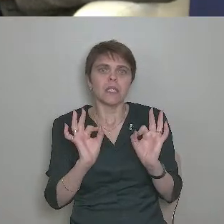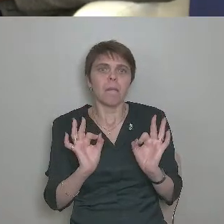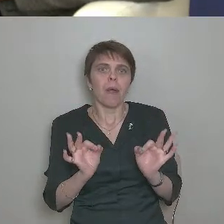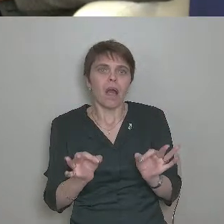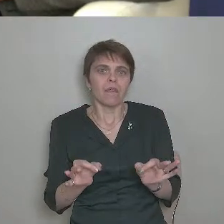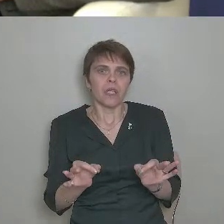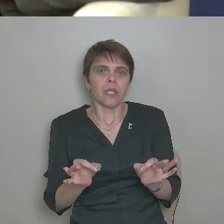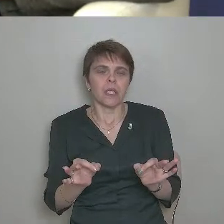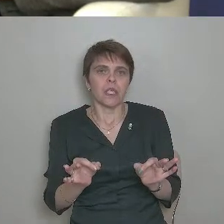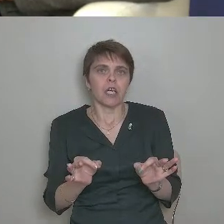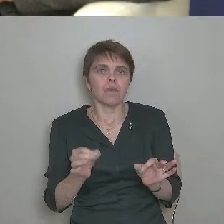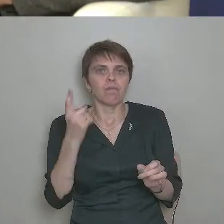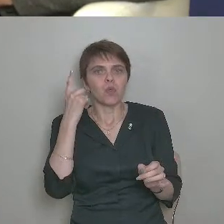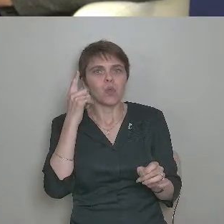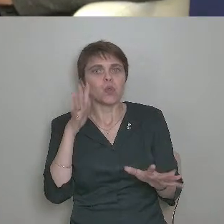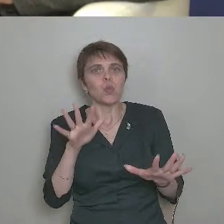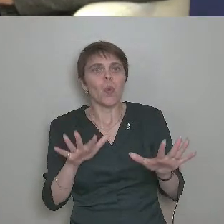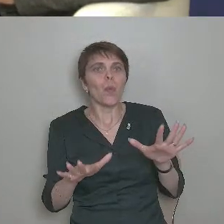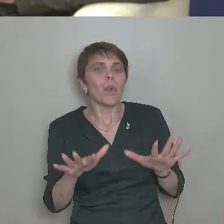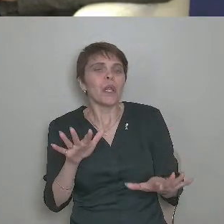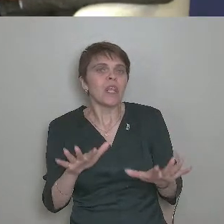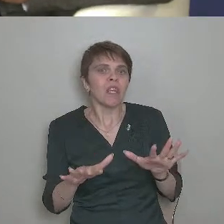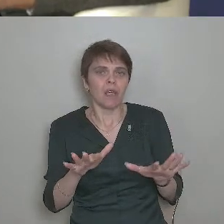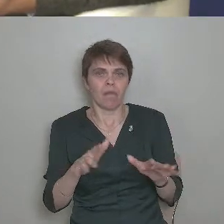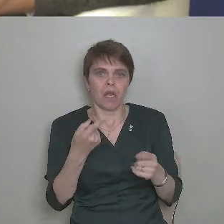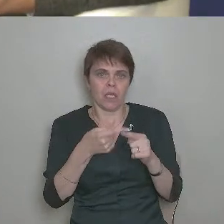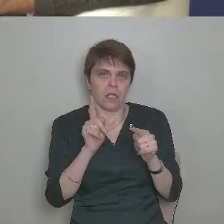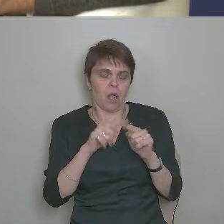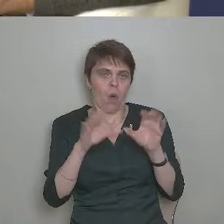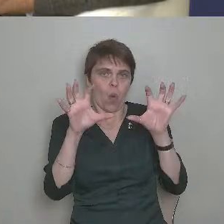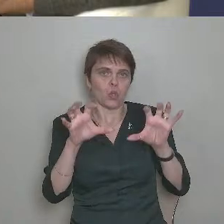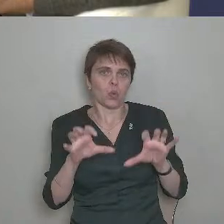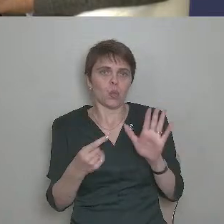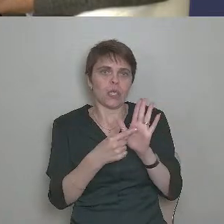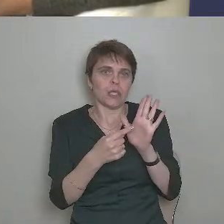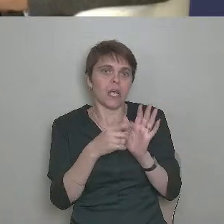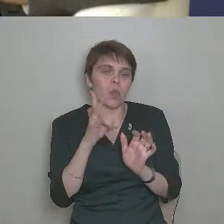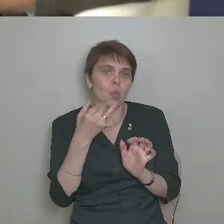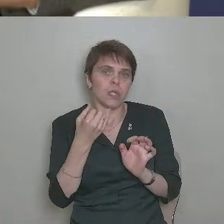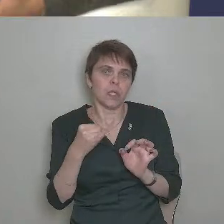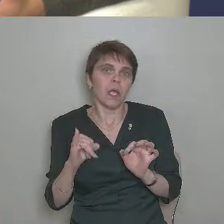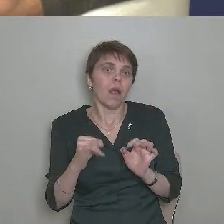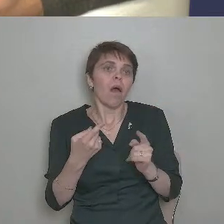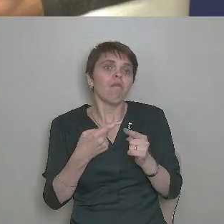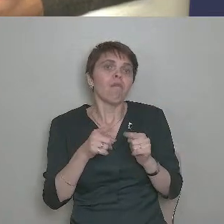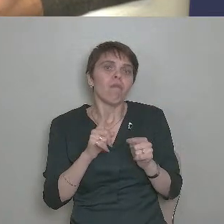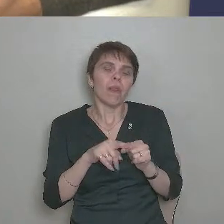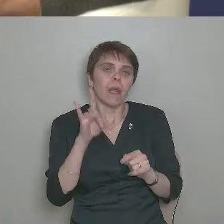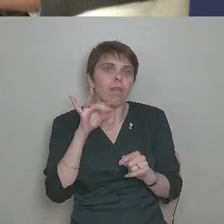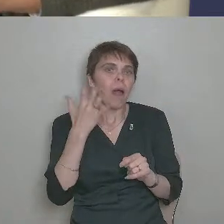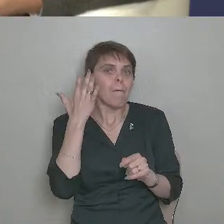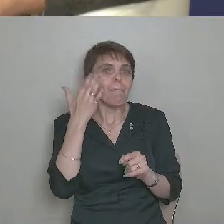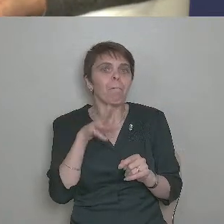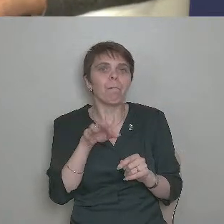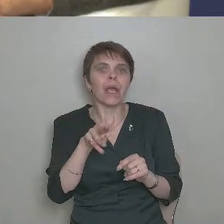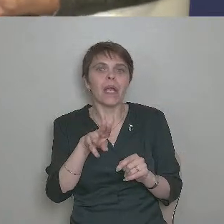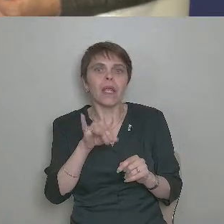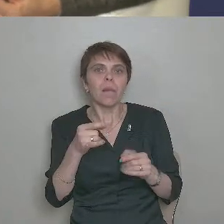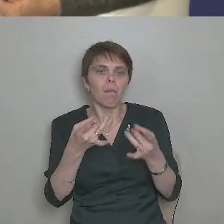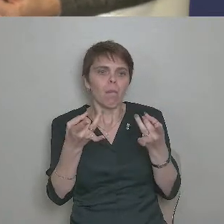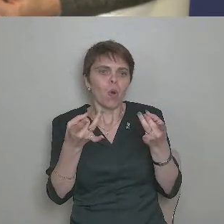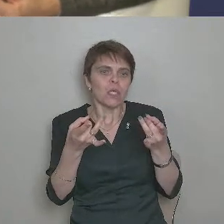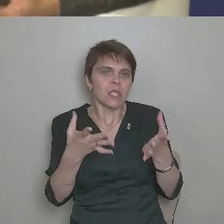these limitations are very doubtful from the point of view of being constitutional. And